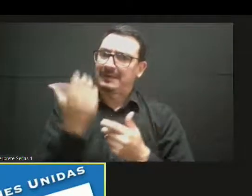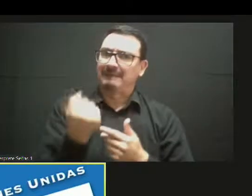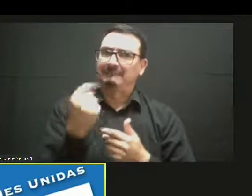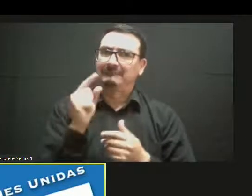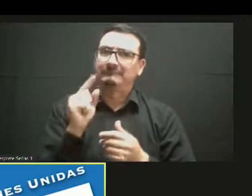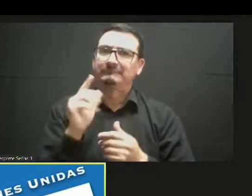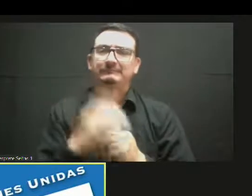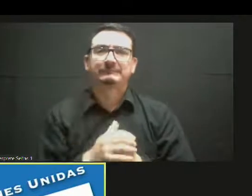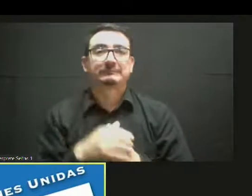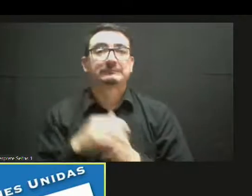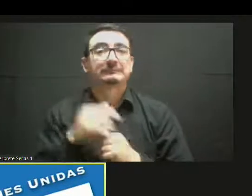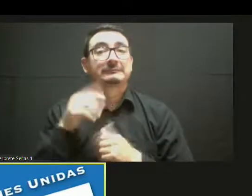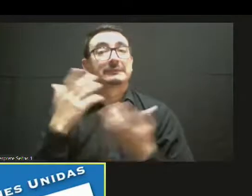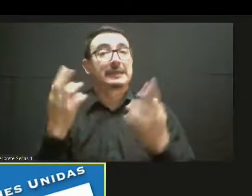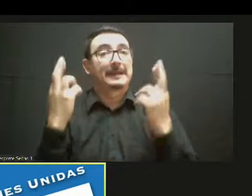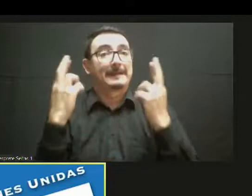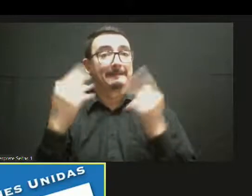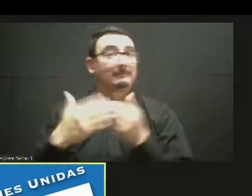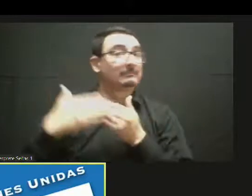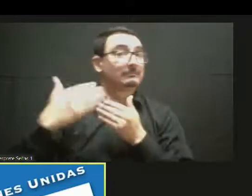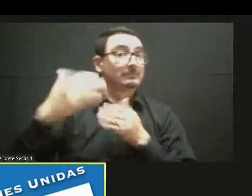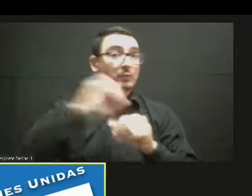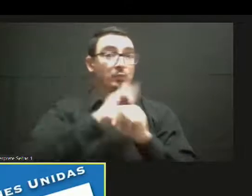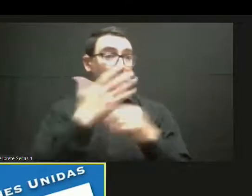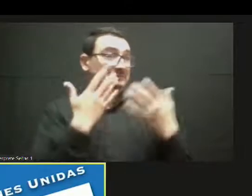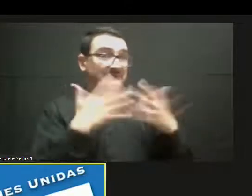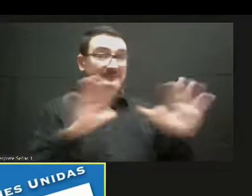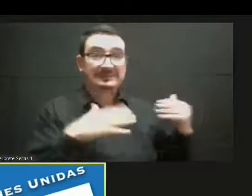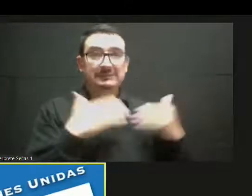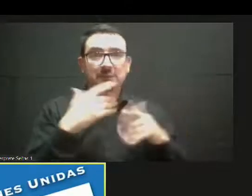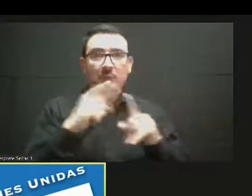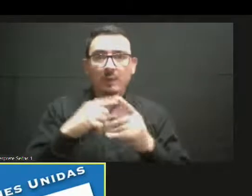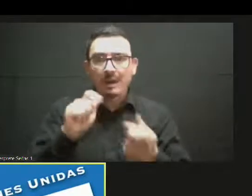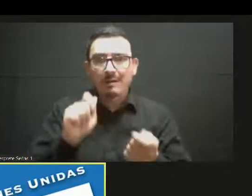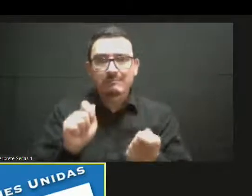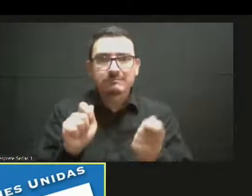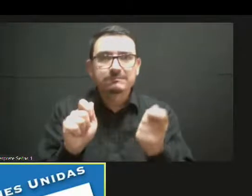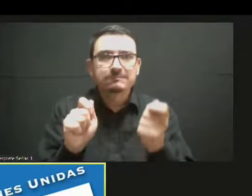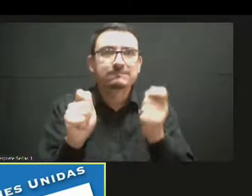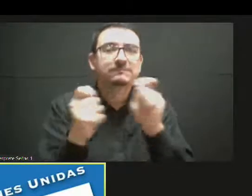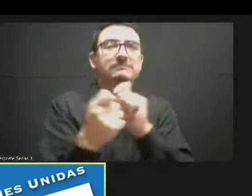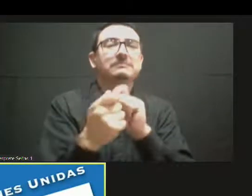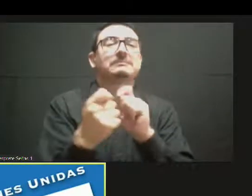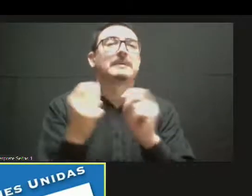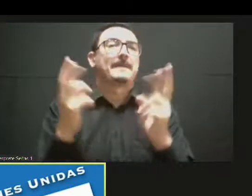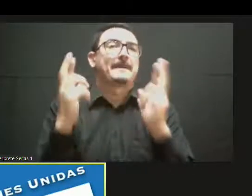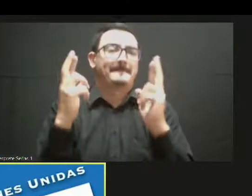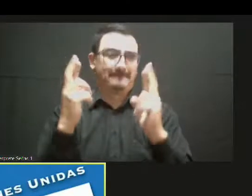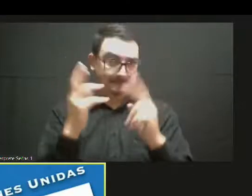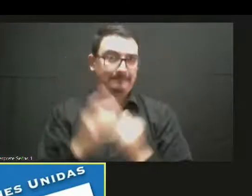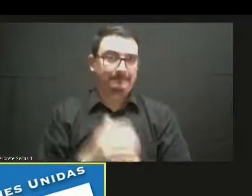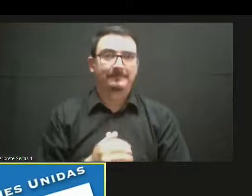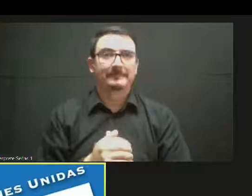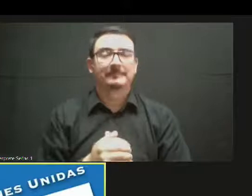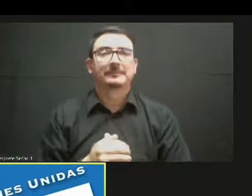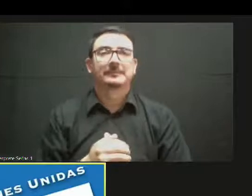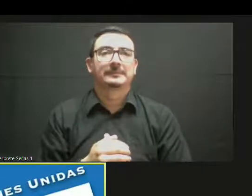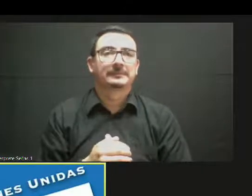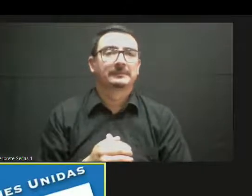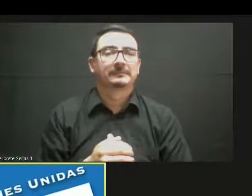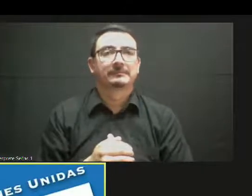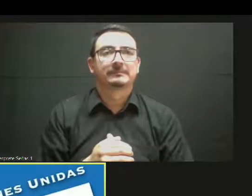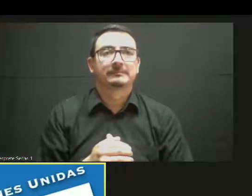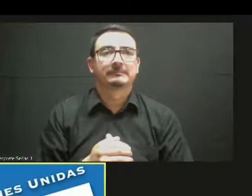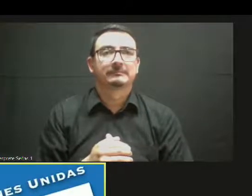trade. And this is particularly linked to the retraining and the reskilling of people in working in the